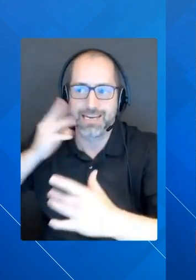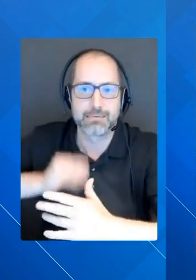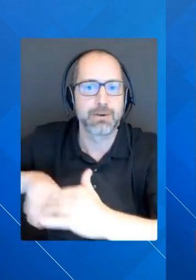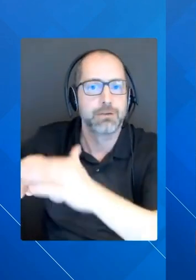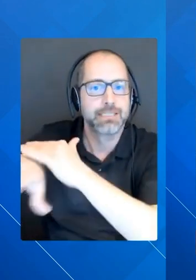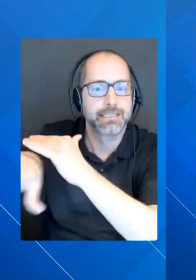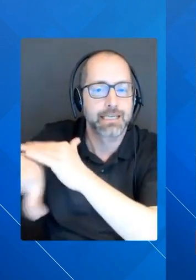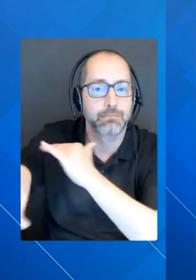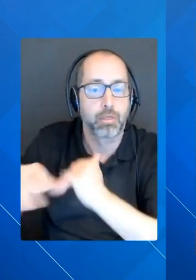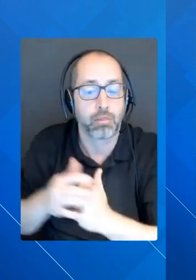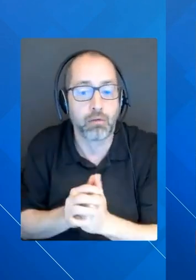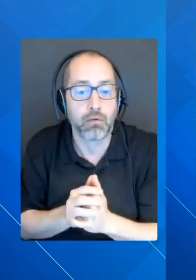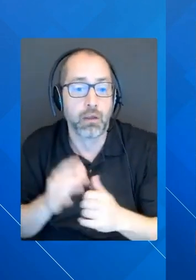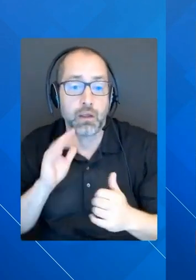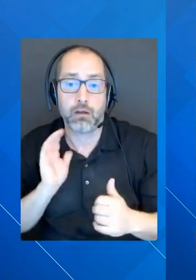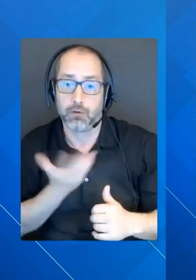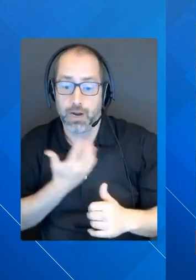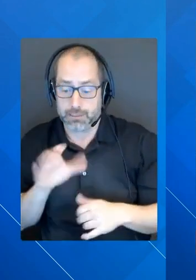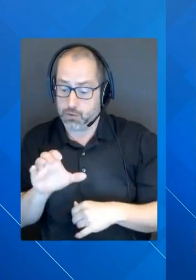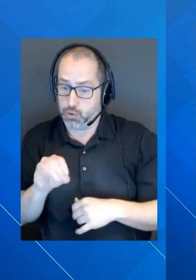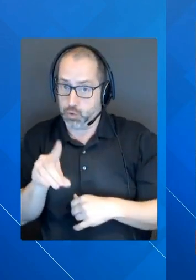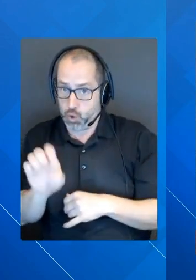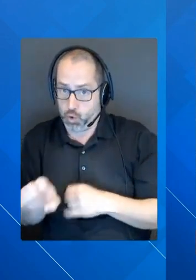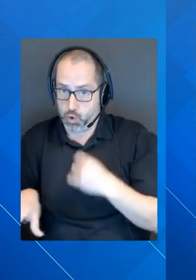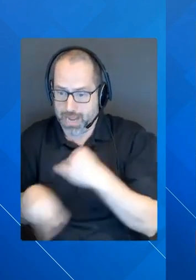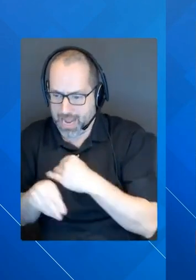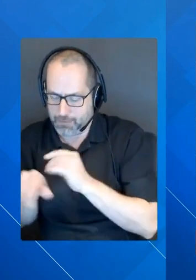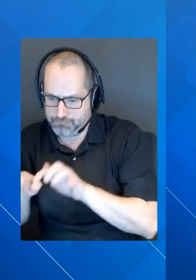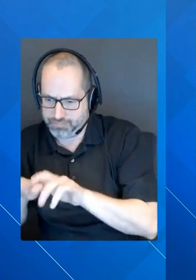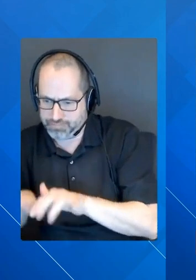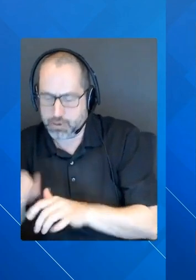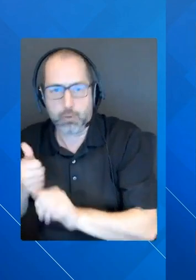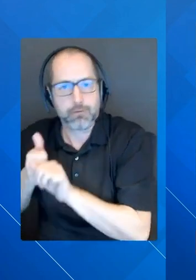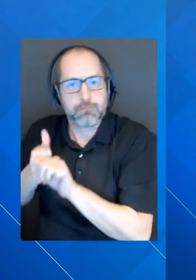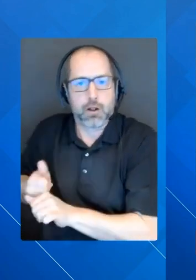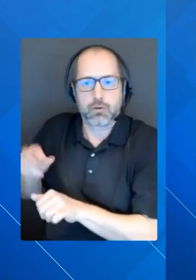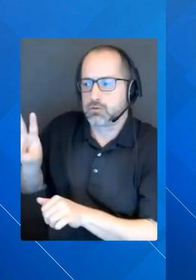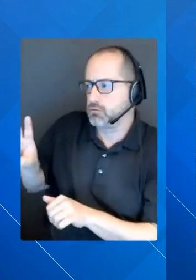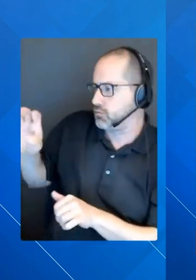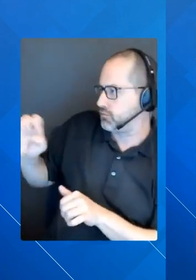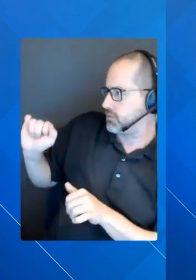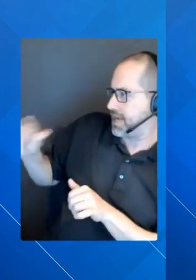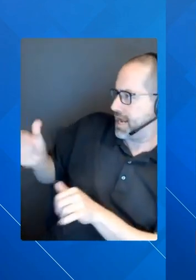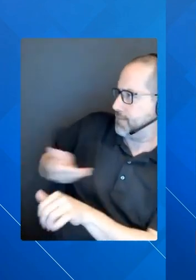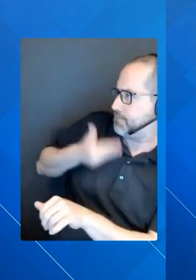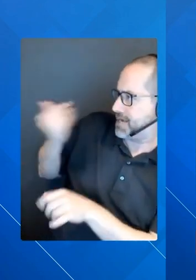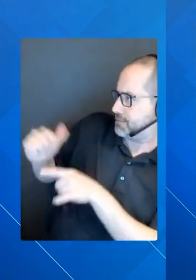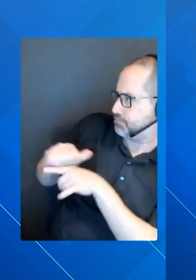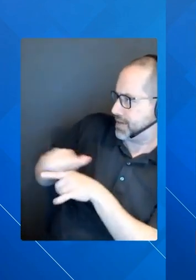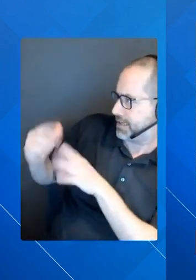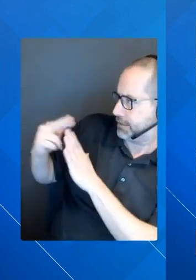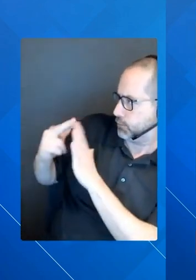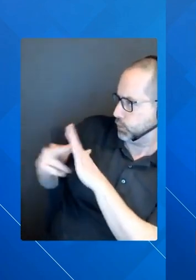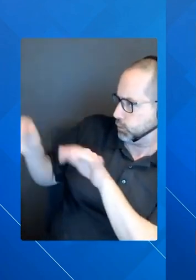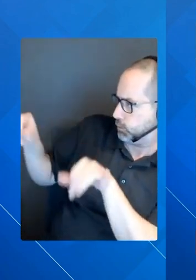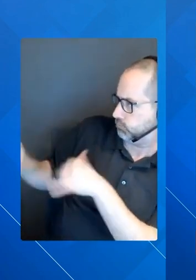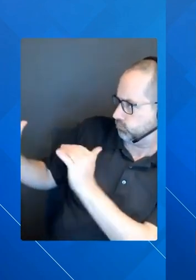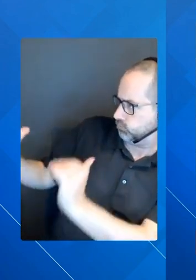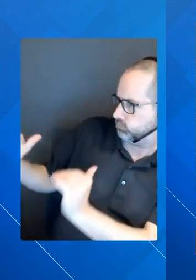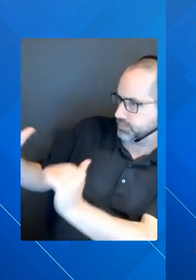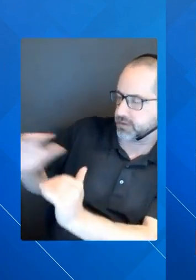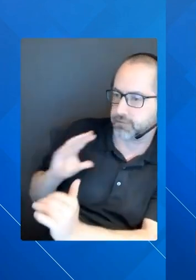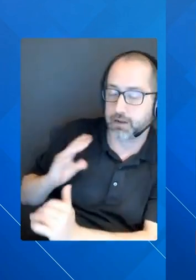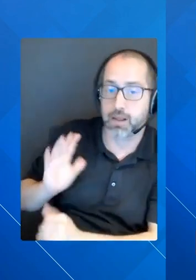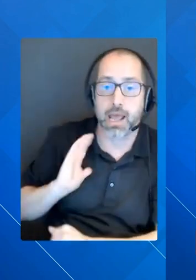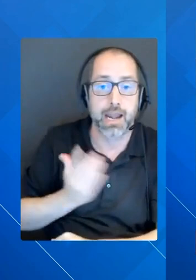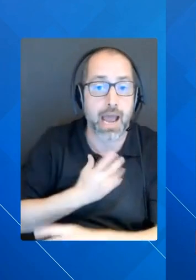sure that everything is coded behind the scenes following best practices and industry guidelines. We regularly test and audit our own products and also make